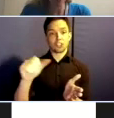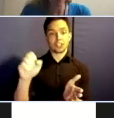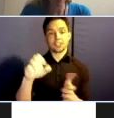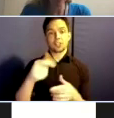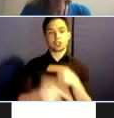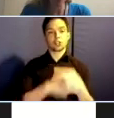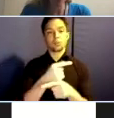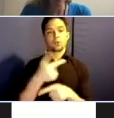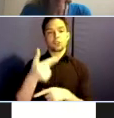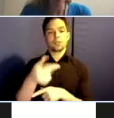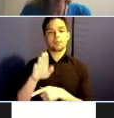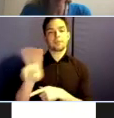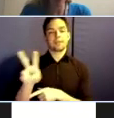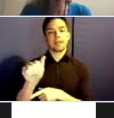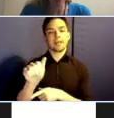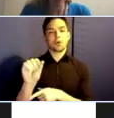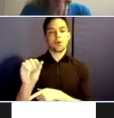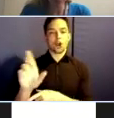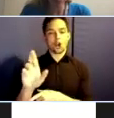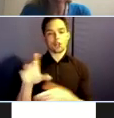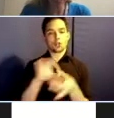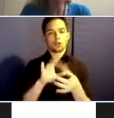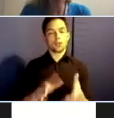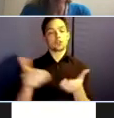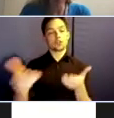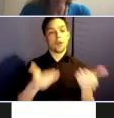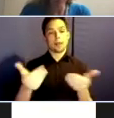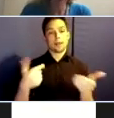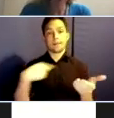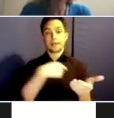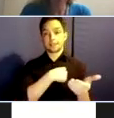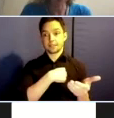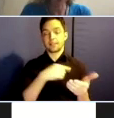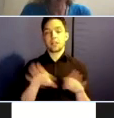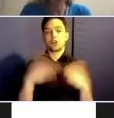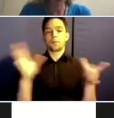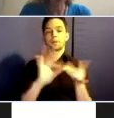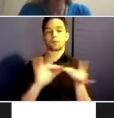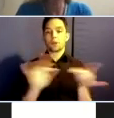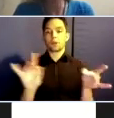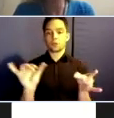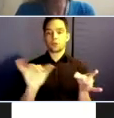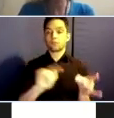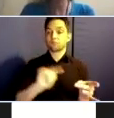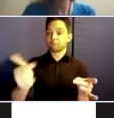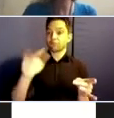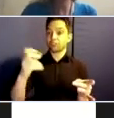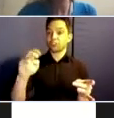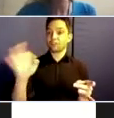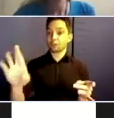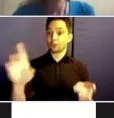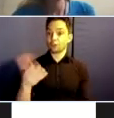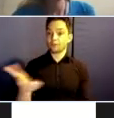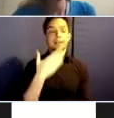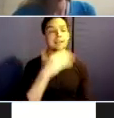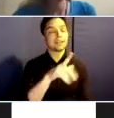AoR Coordinator, to welcome us and for our opening remarks. Over to you, Jennifer. Thank you, Lee